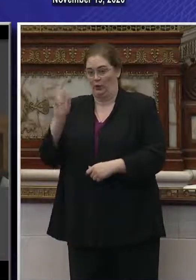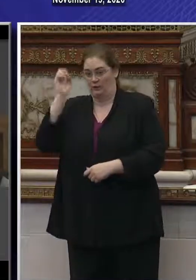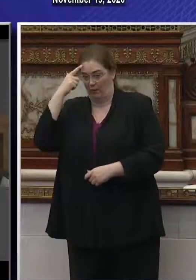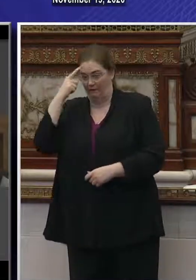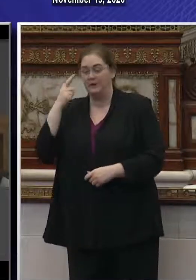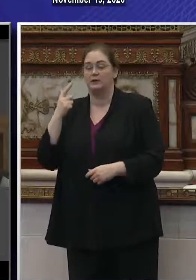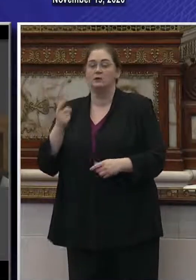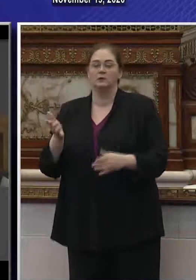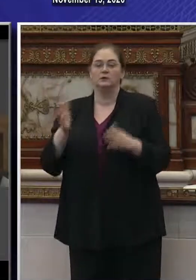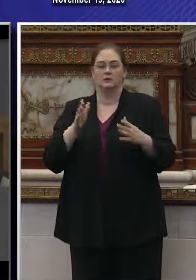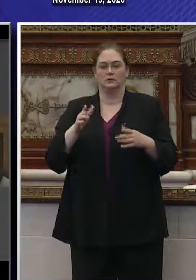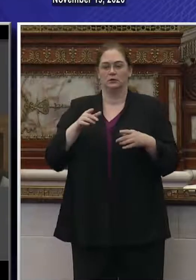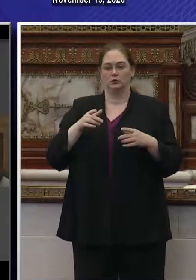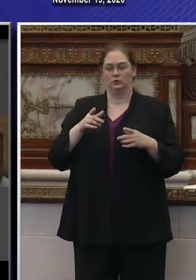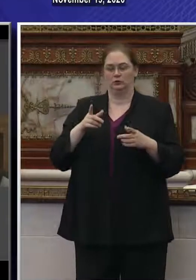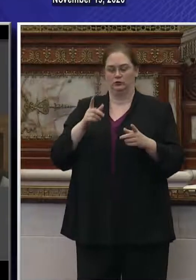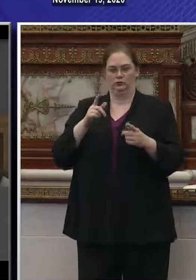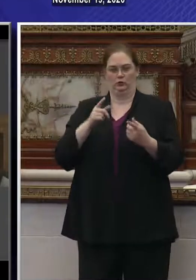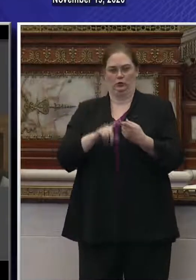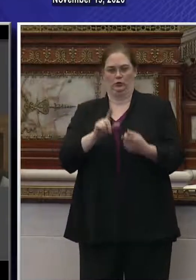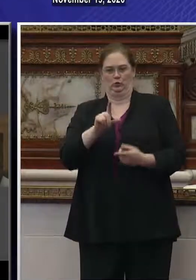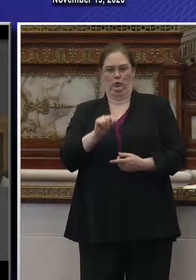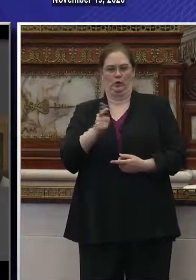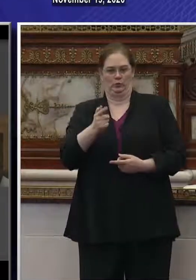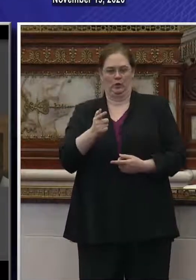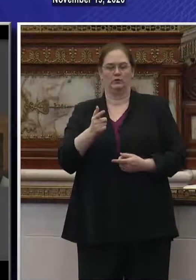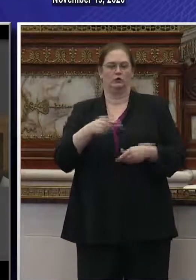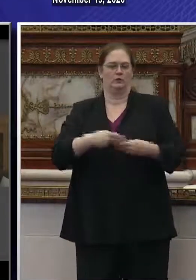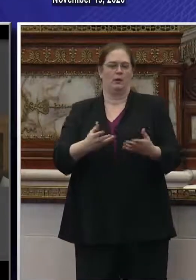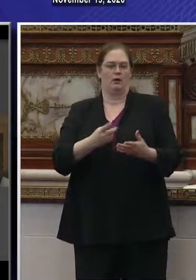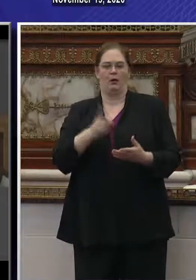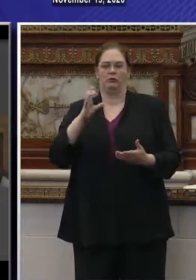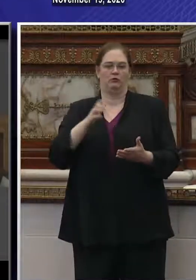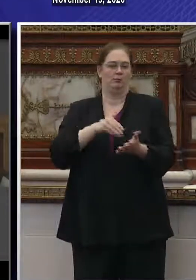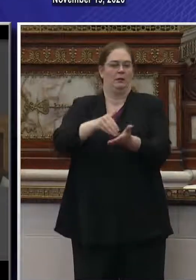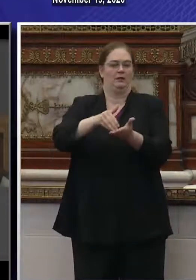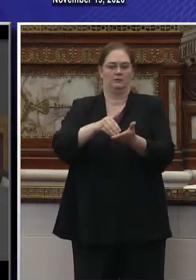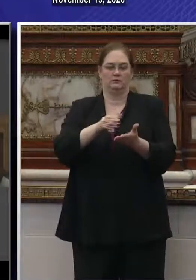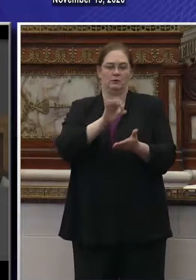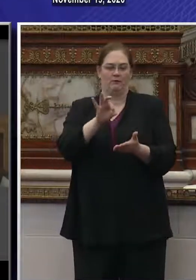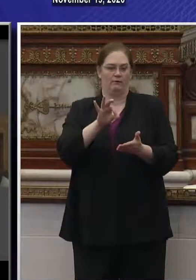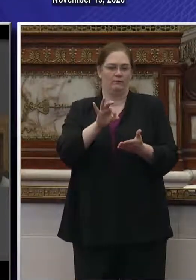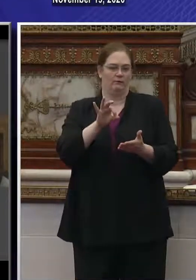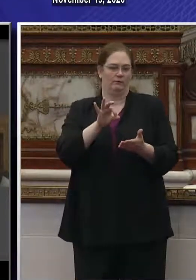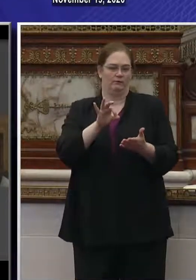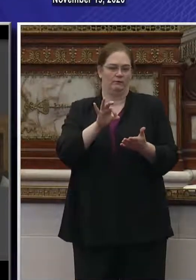to, in 2021, supply hundreds of millions of doses around the world.